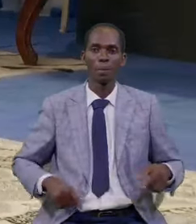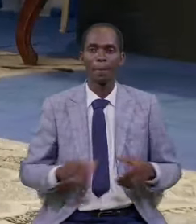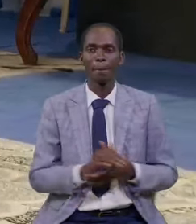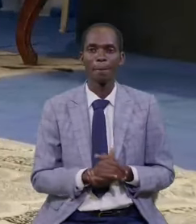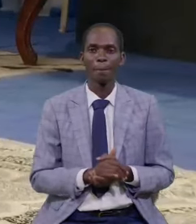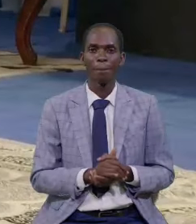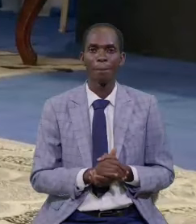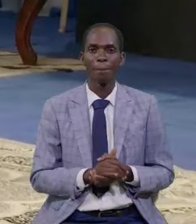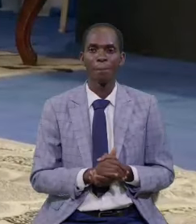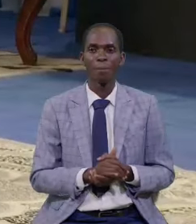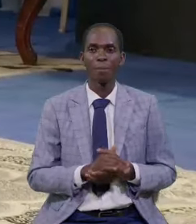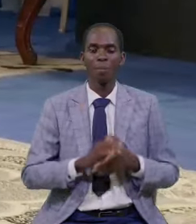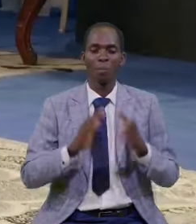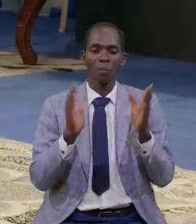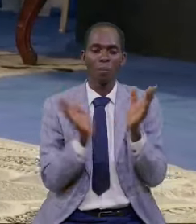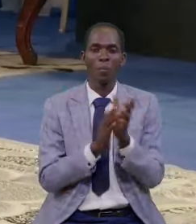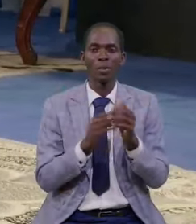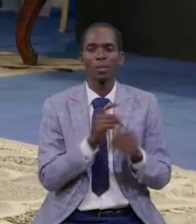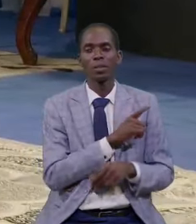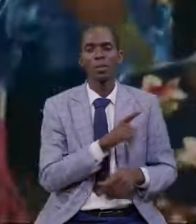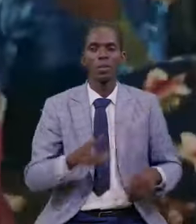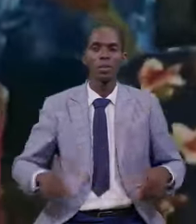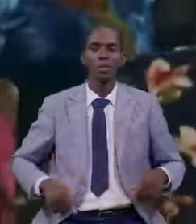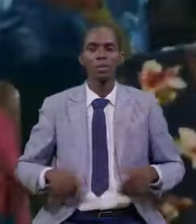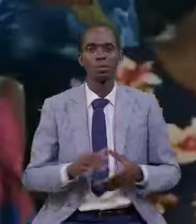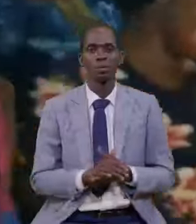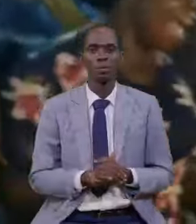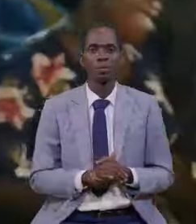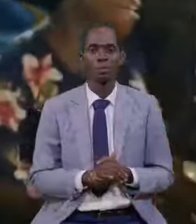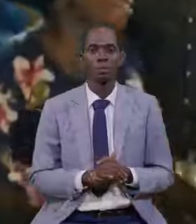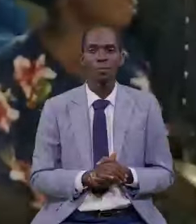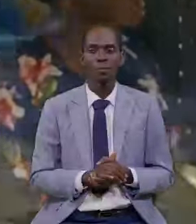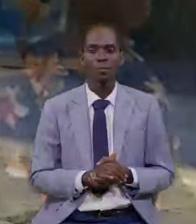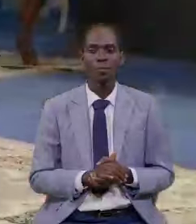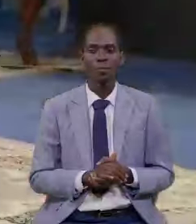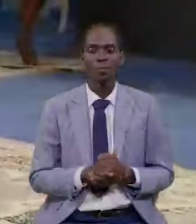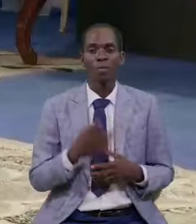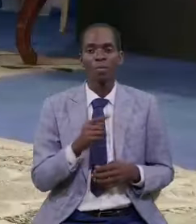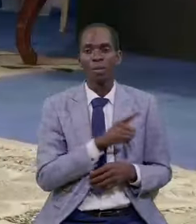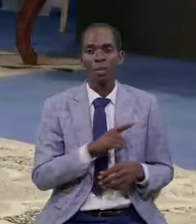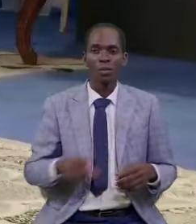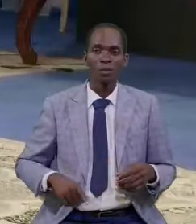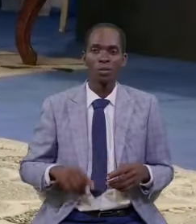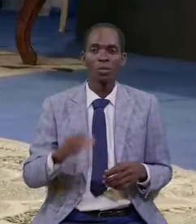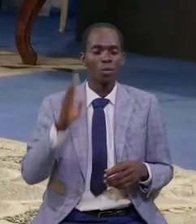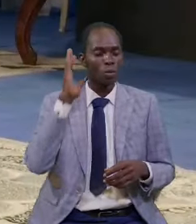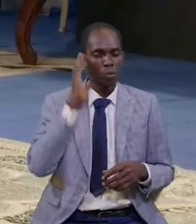I said, praise the Lord. The Lord is going to walk in your life